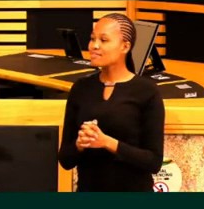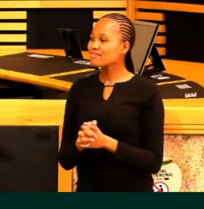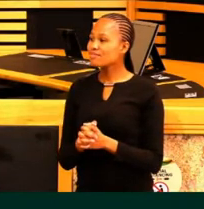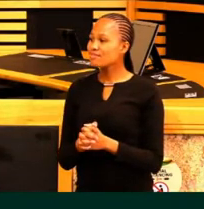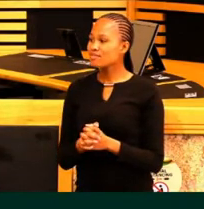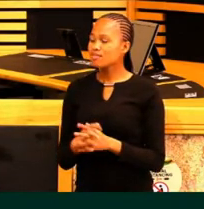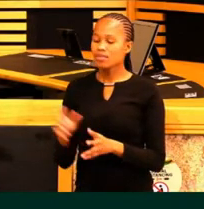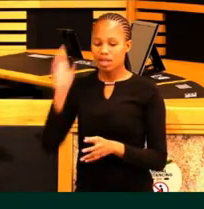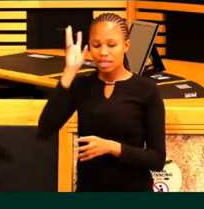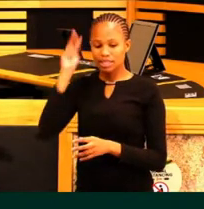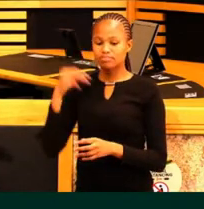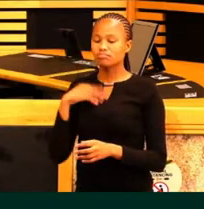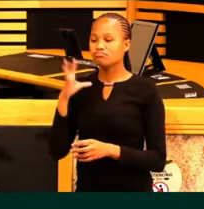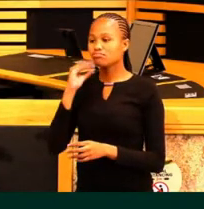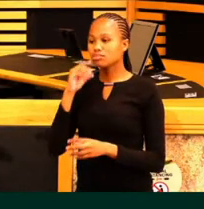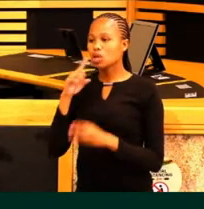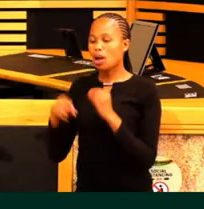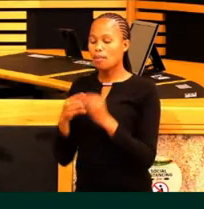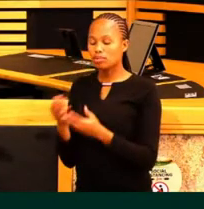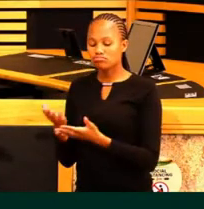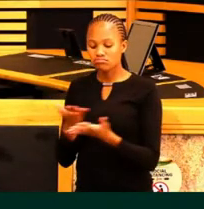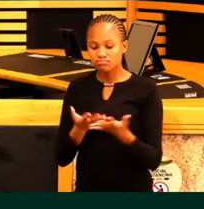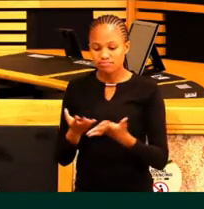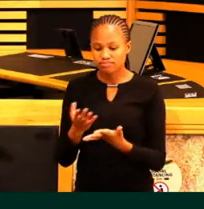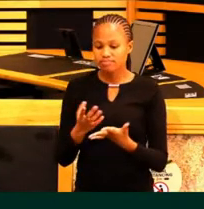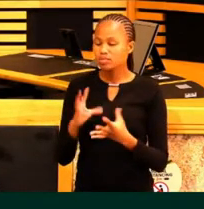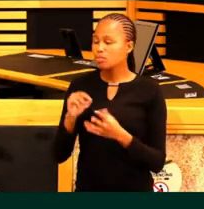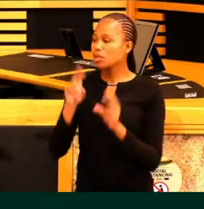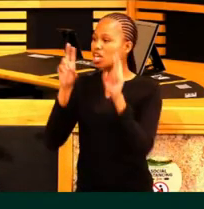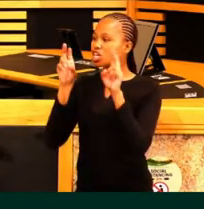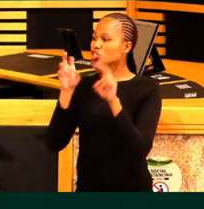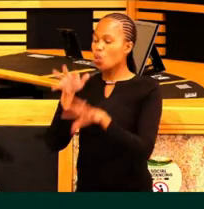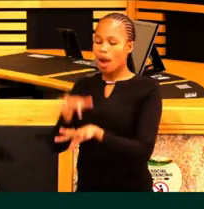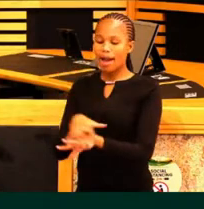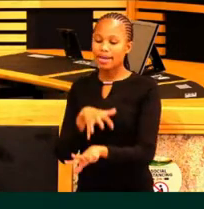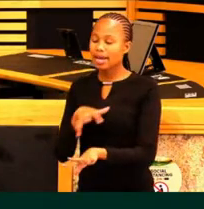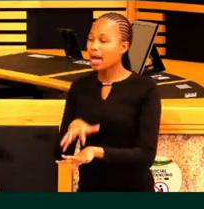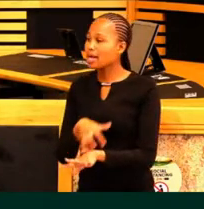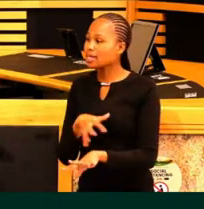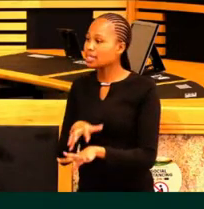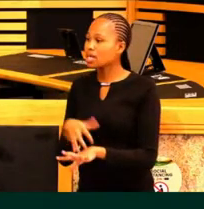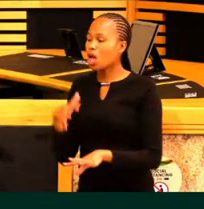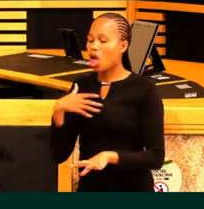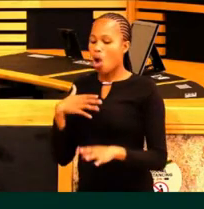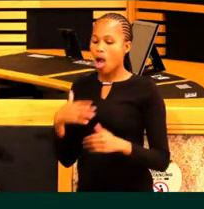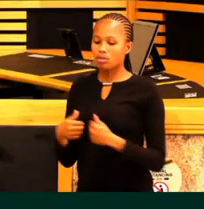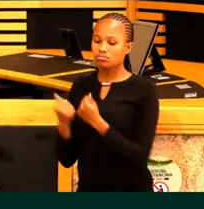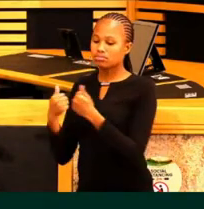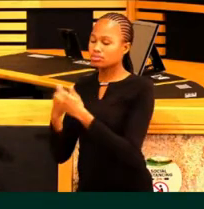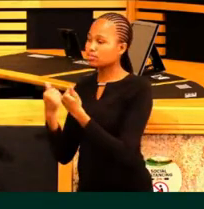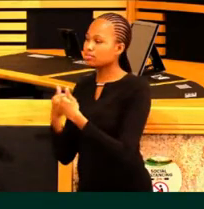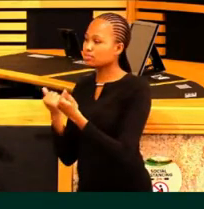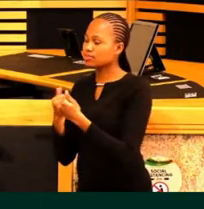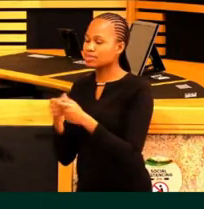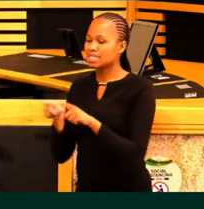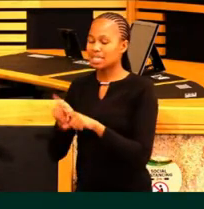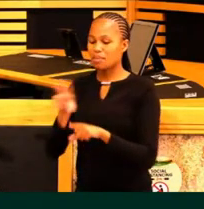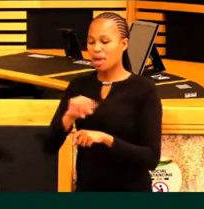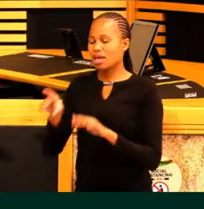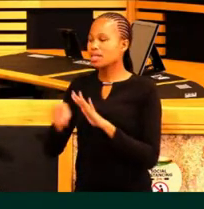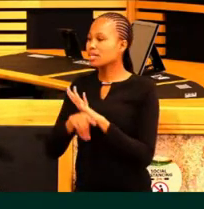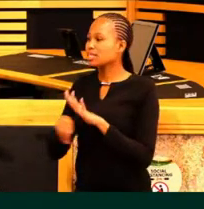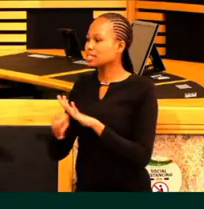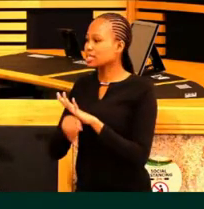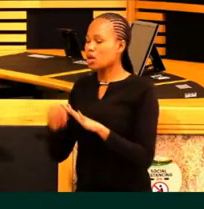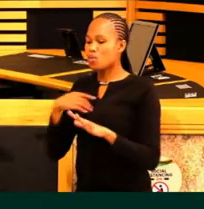the Metro we have spoken and deliberated on the issue of Agriculture where at a disadvantage compared to other regions we don't